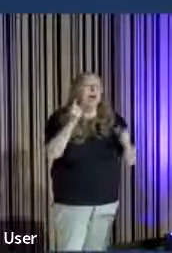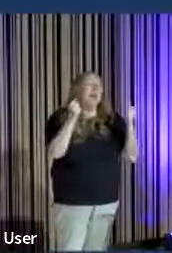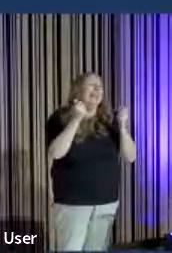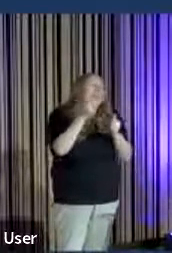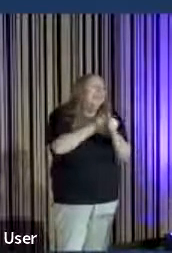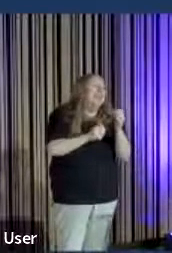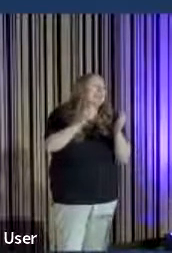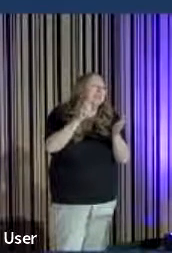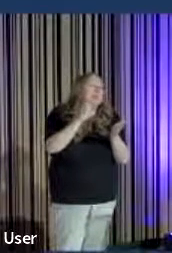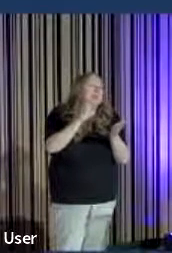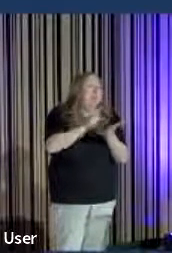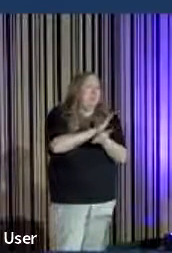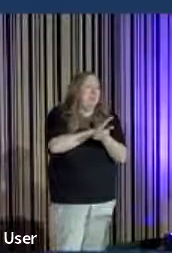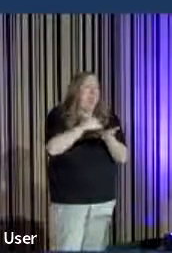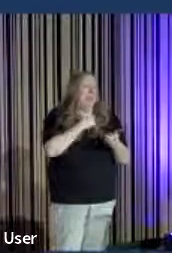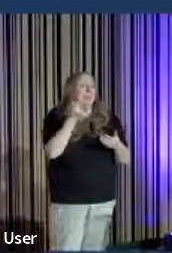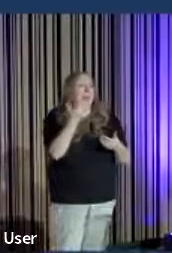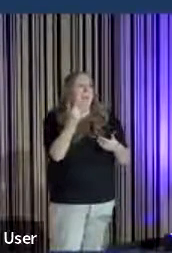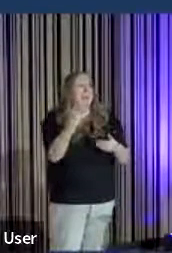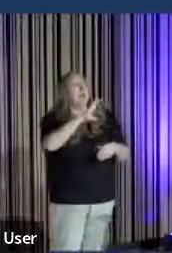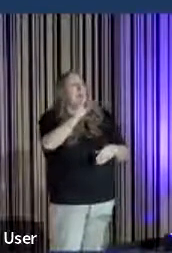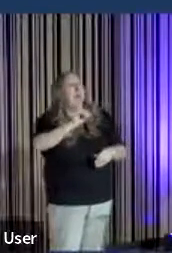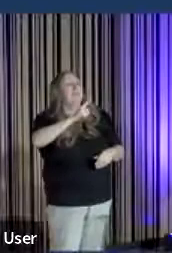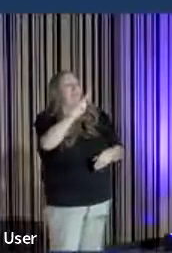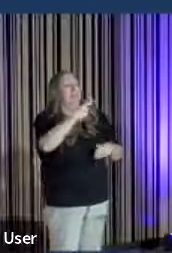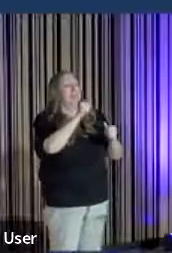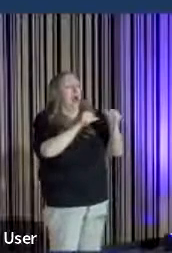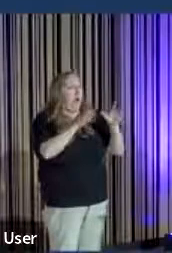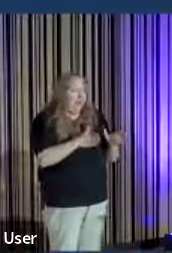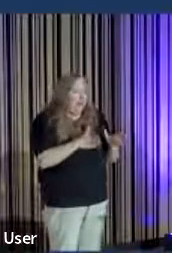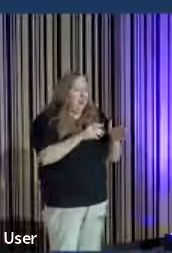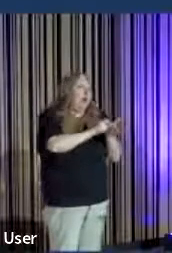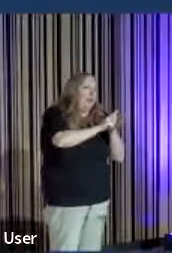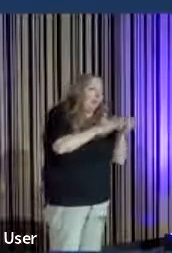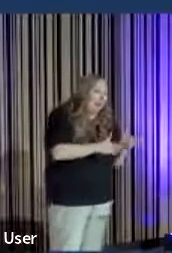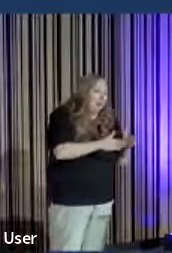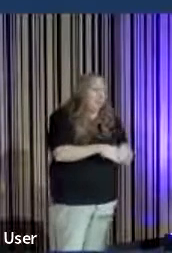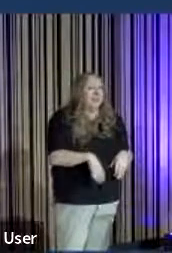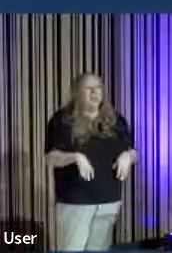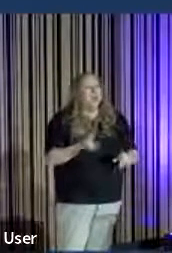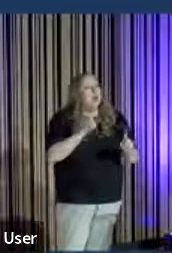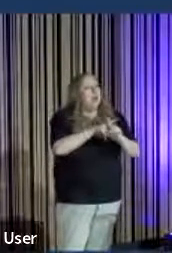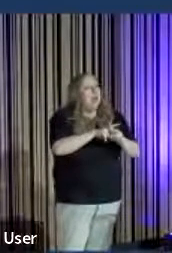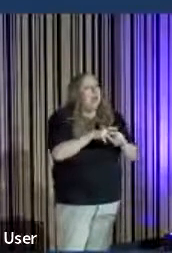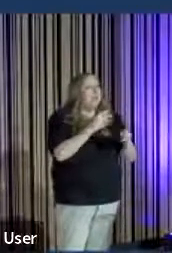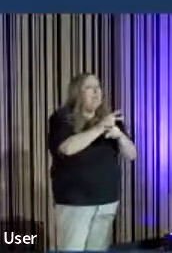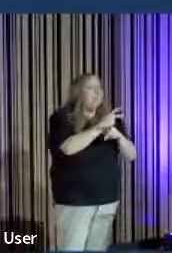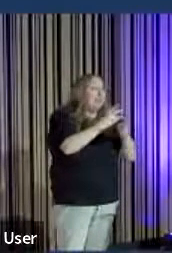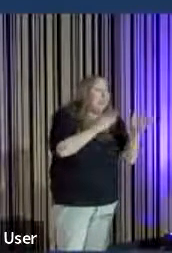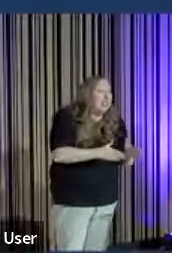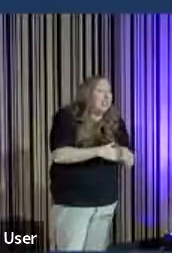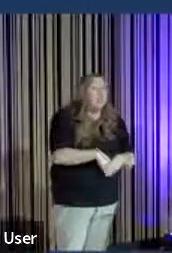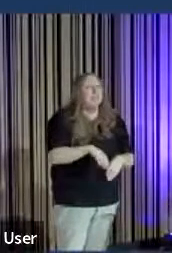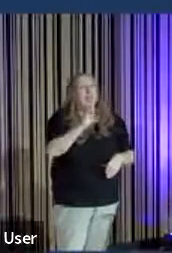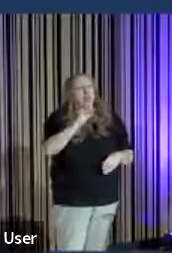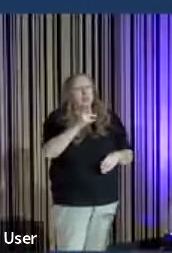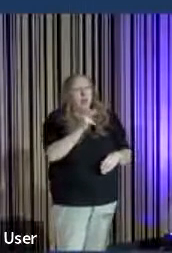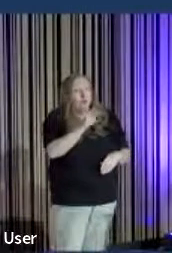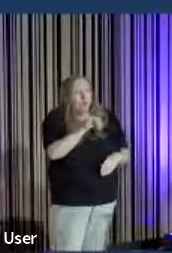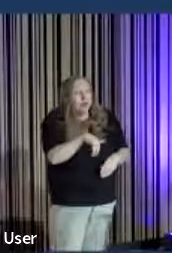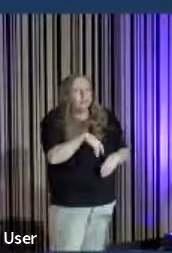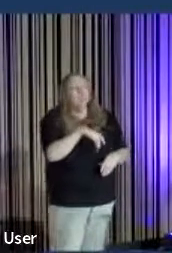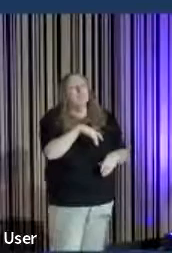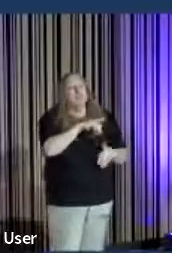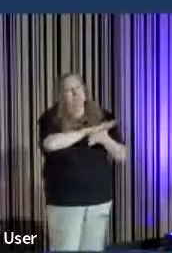is 4 co-first authors, which were applied mathematicians, oceanographers, ecologists, and they were trying to understand if they could use